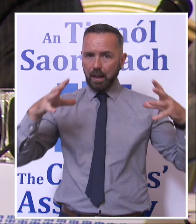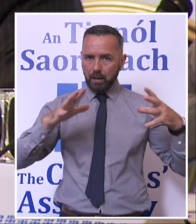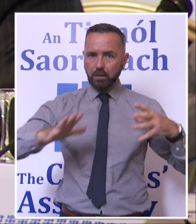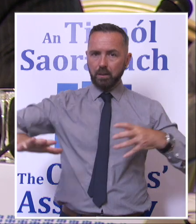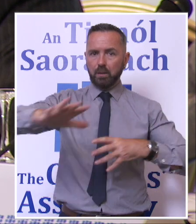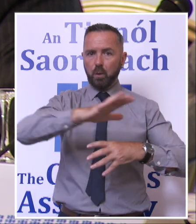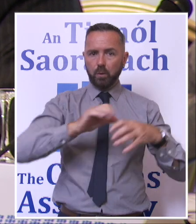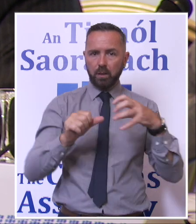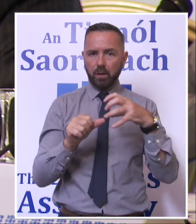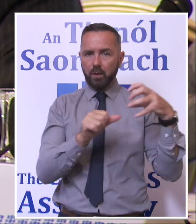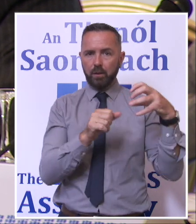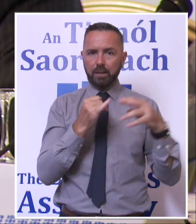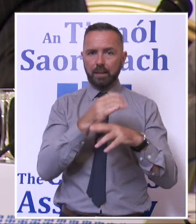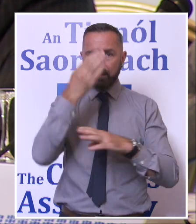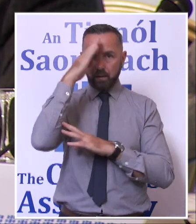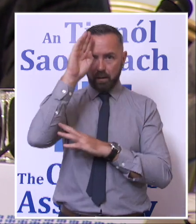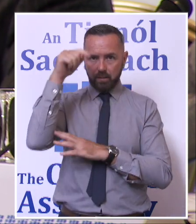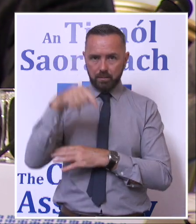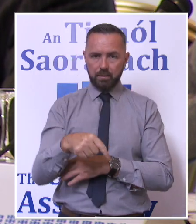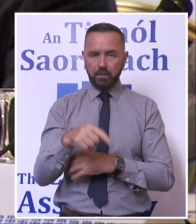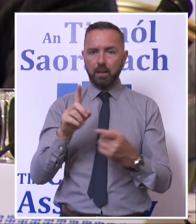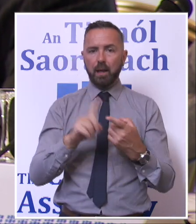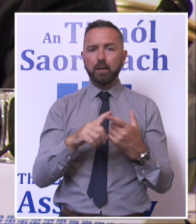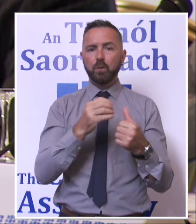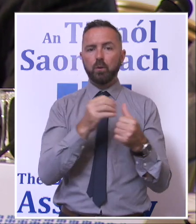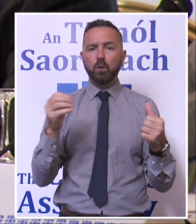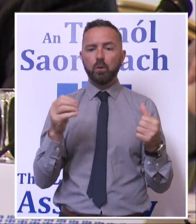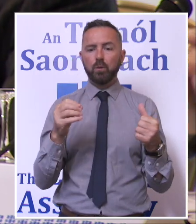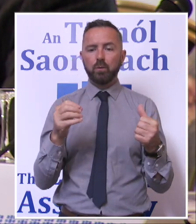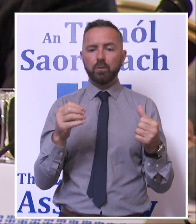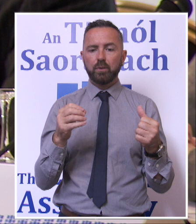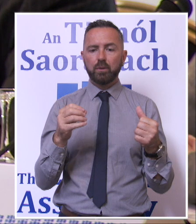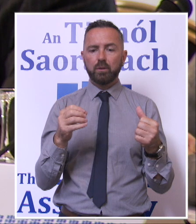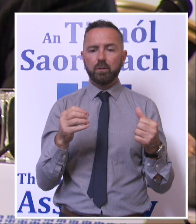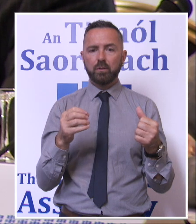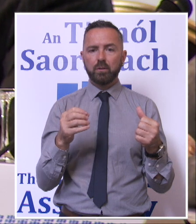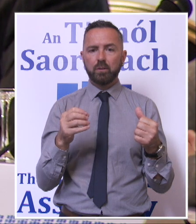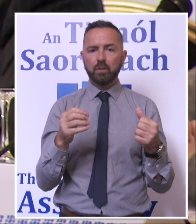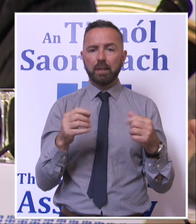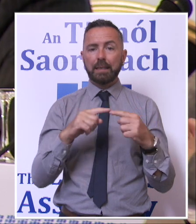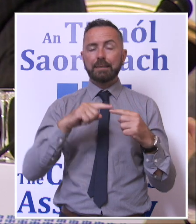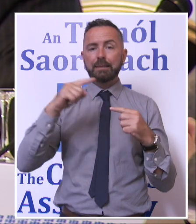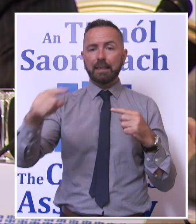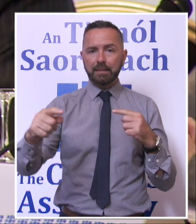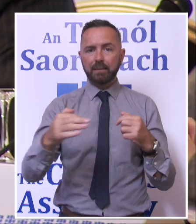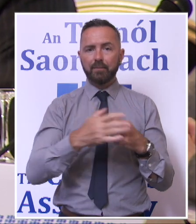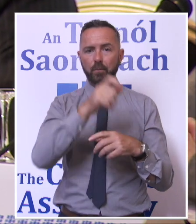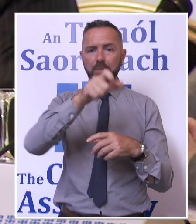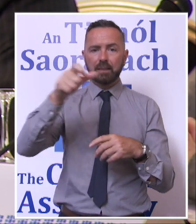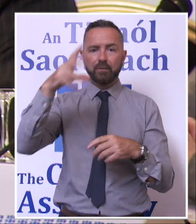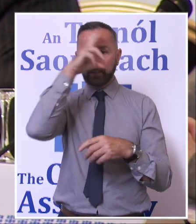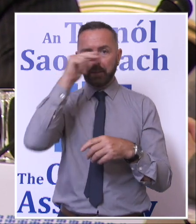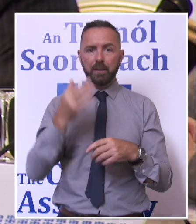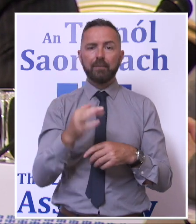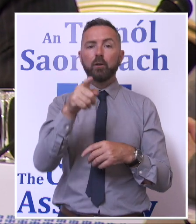authorities in the state and the subsequent distance from the citizen. Okay, so if you're in a small